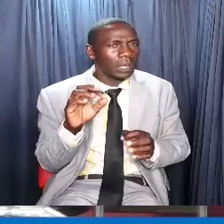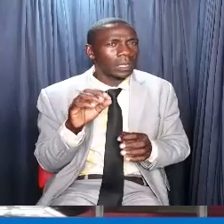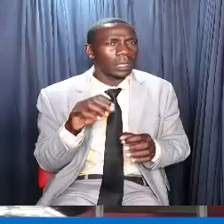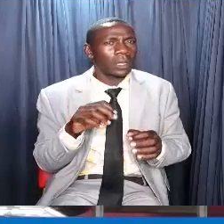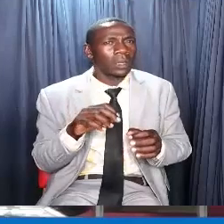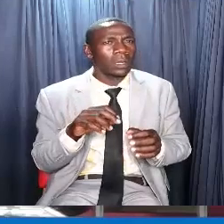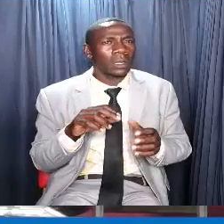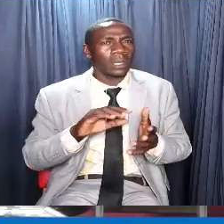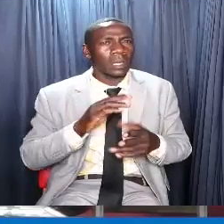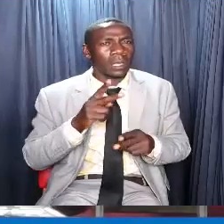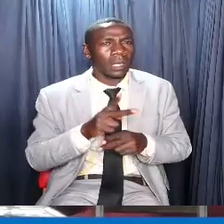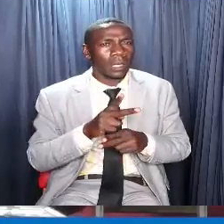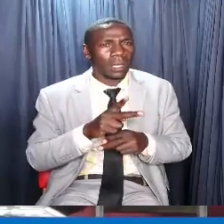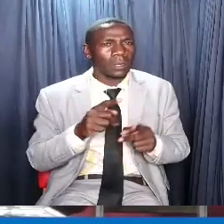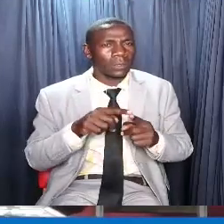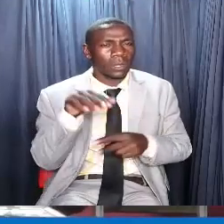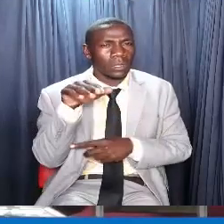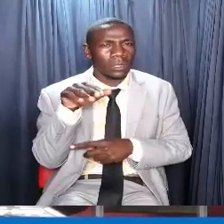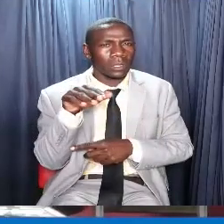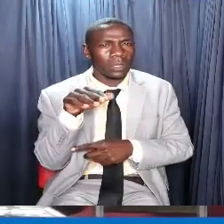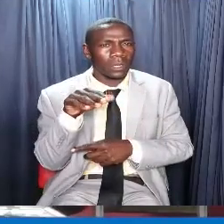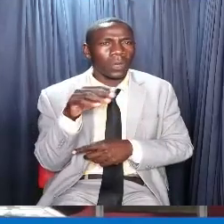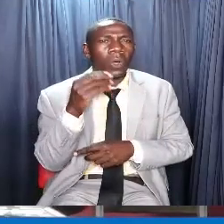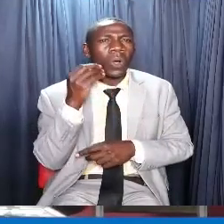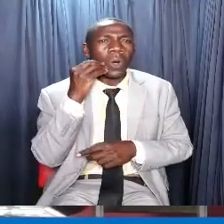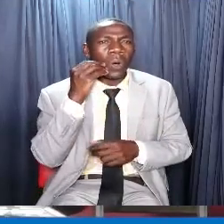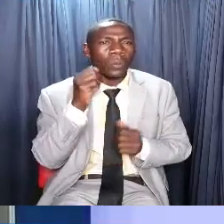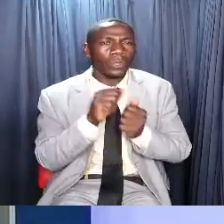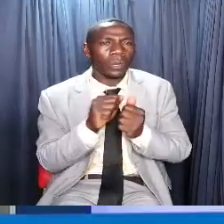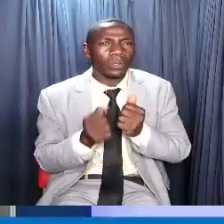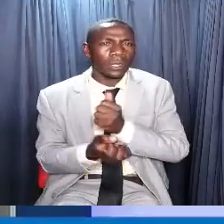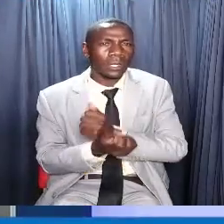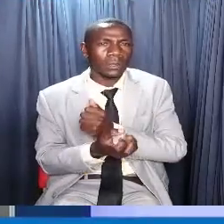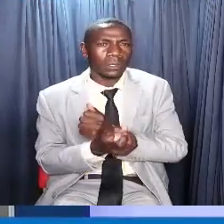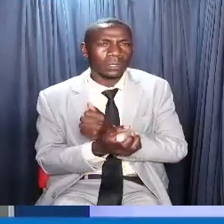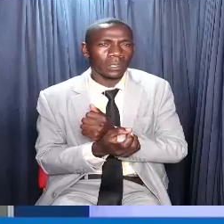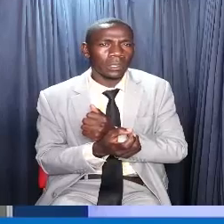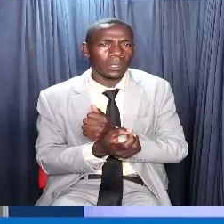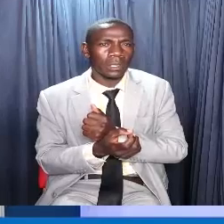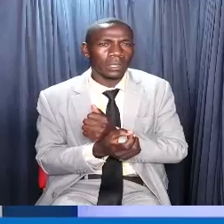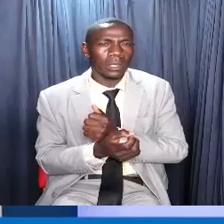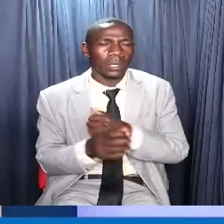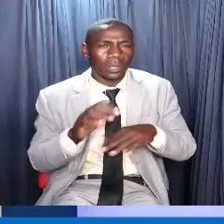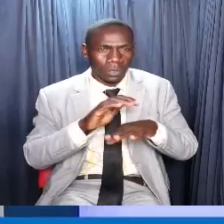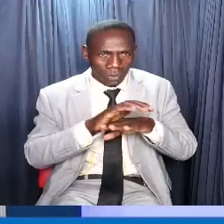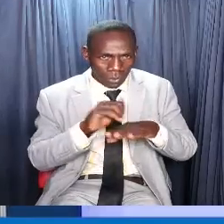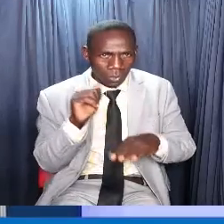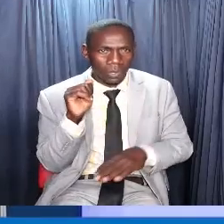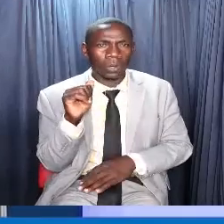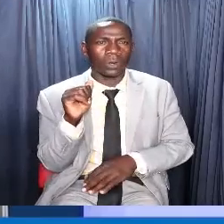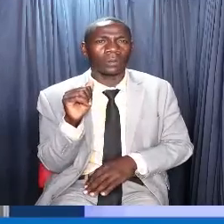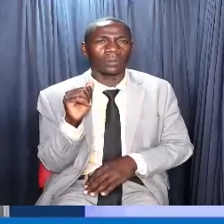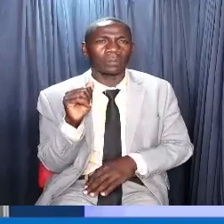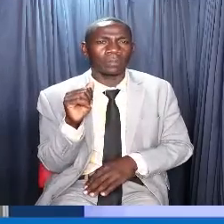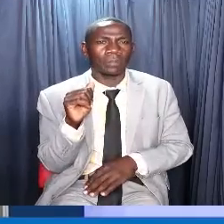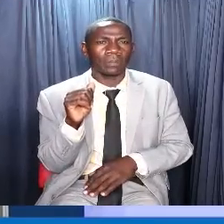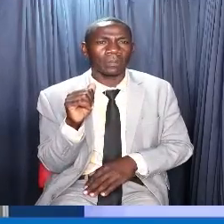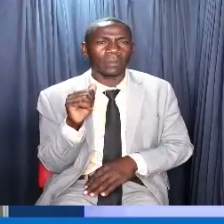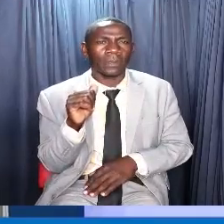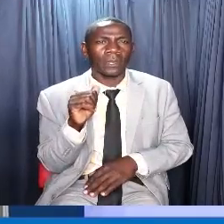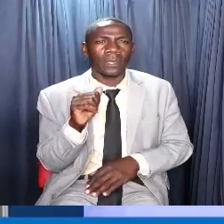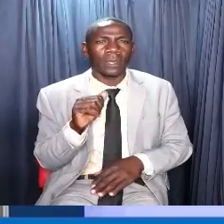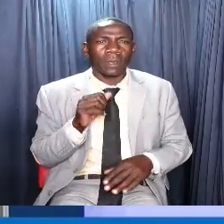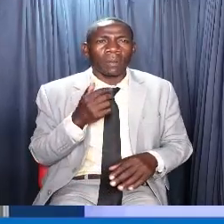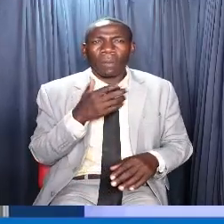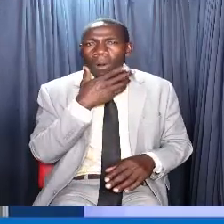there's nobody who cared to ask. Muji usio na mashauri huu. A home without a counsel here. Angaa muiteni. At least call her. Nyanya Mariamu,